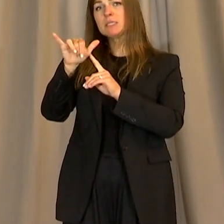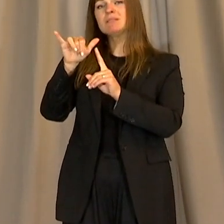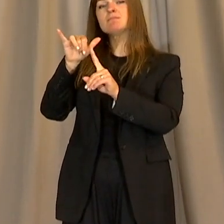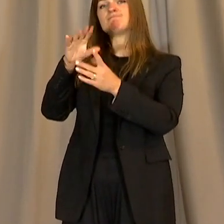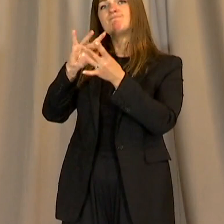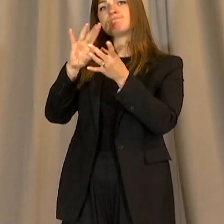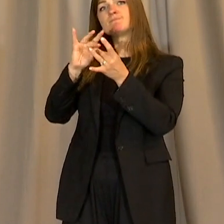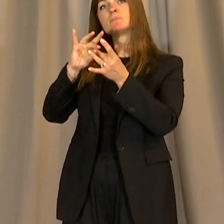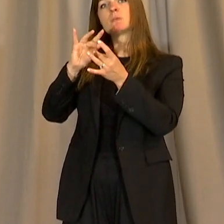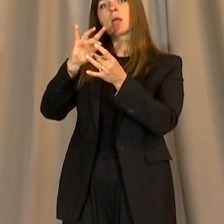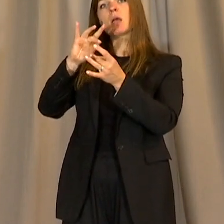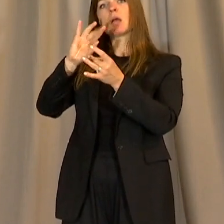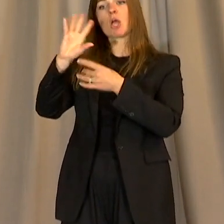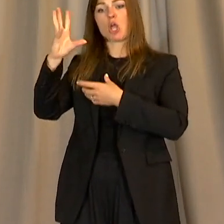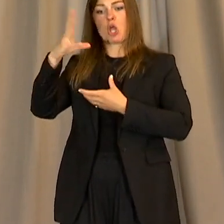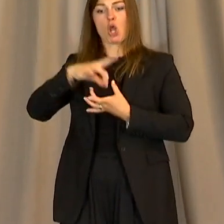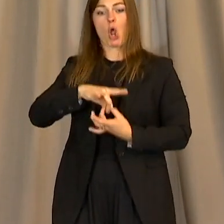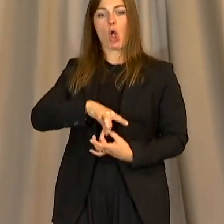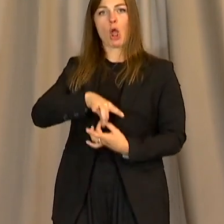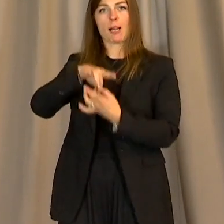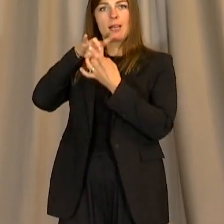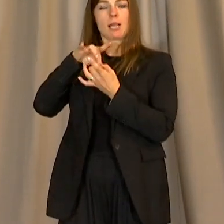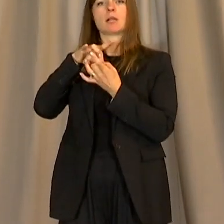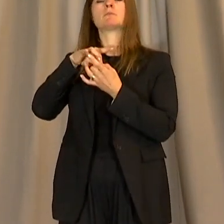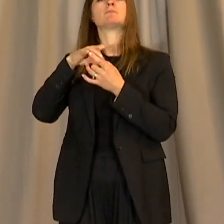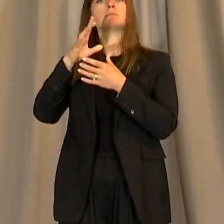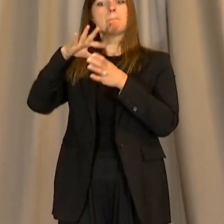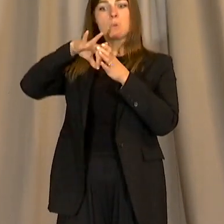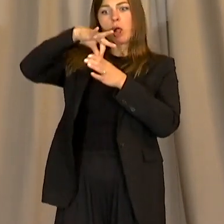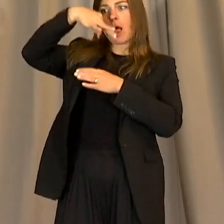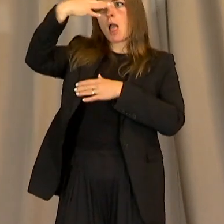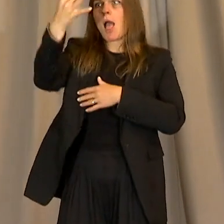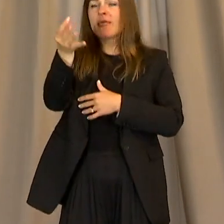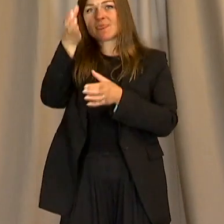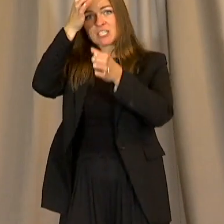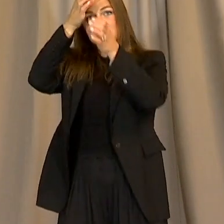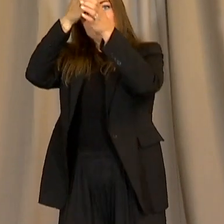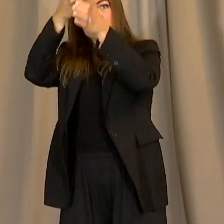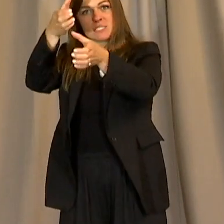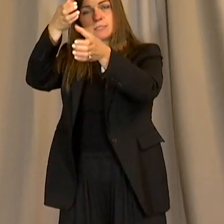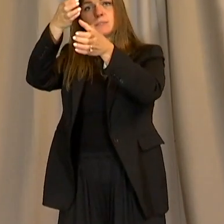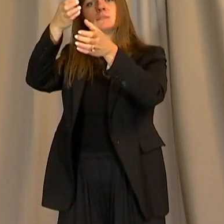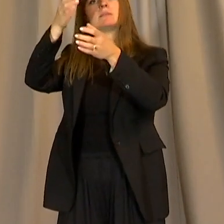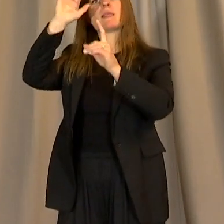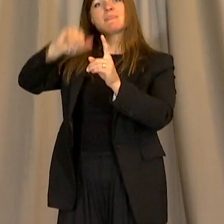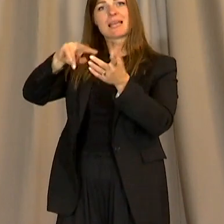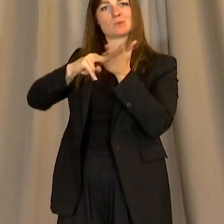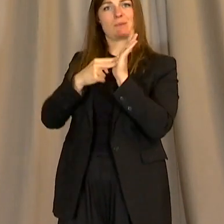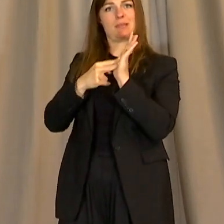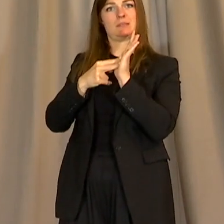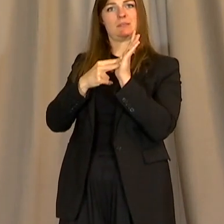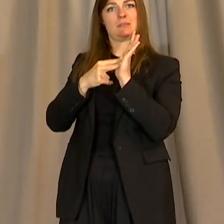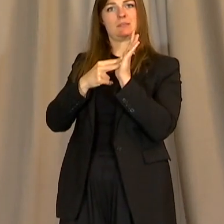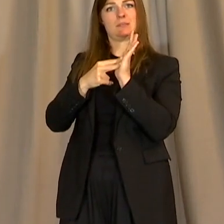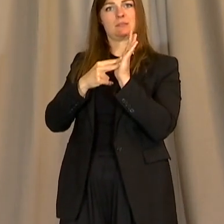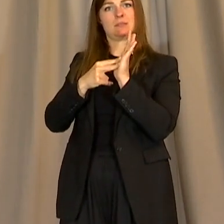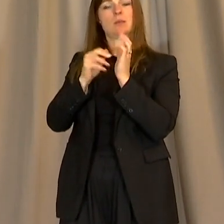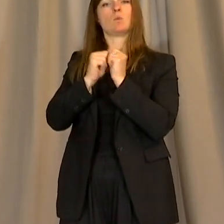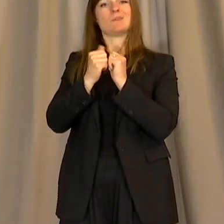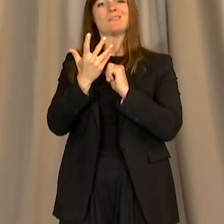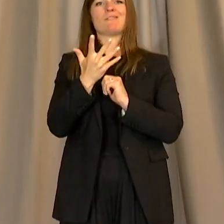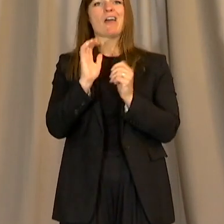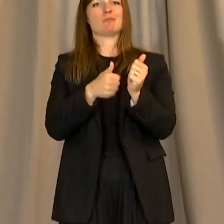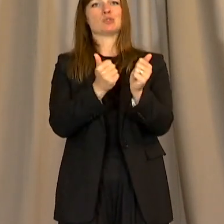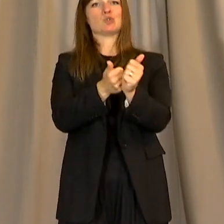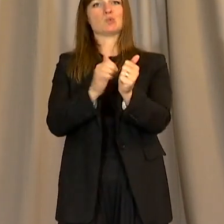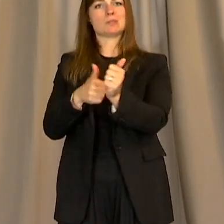genius, that's what she's talking about. And the five pursuits,